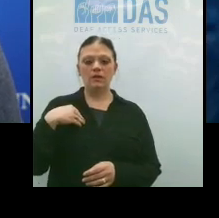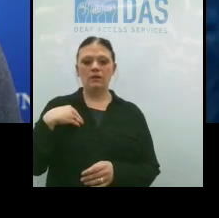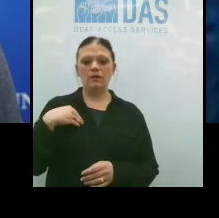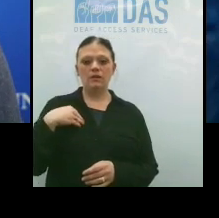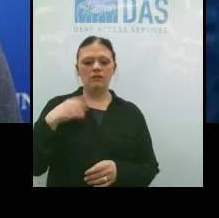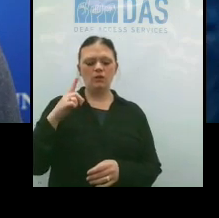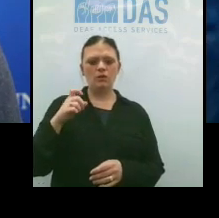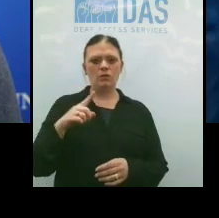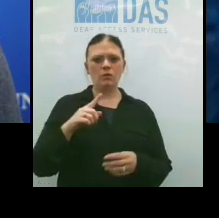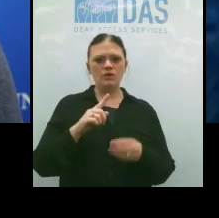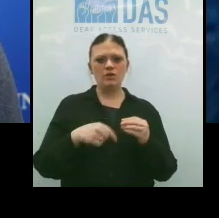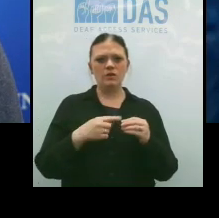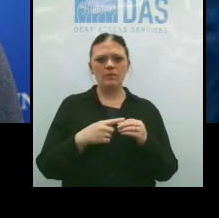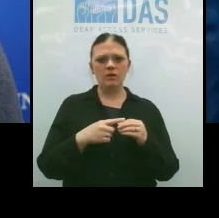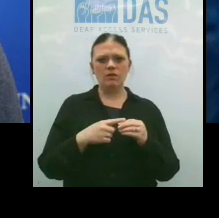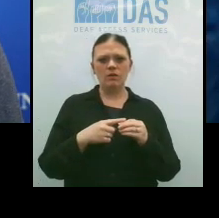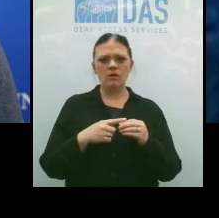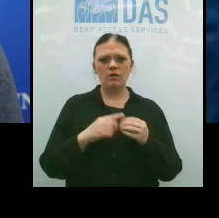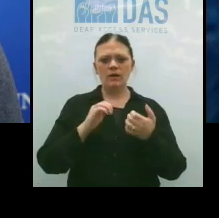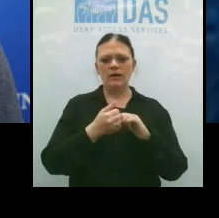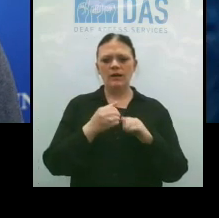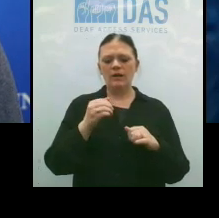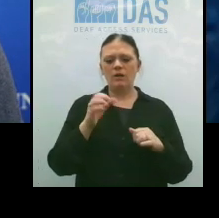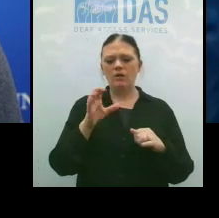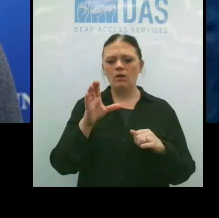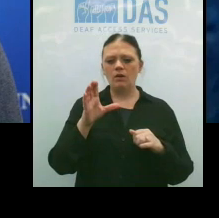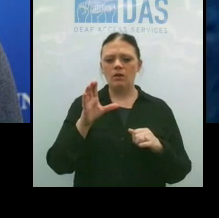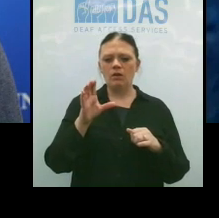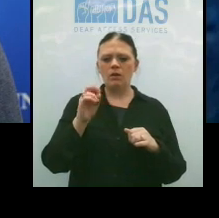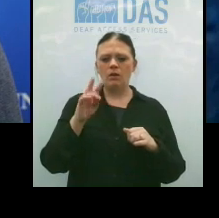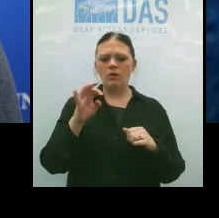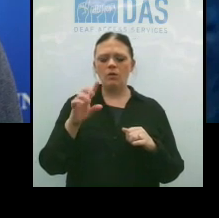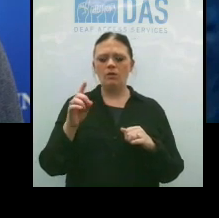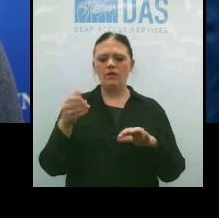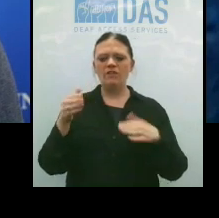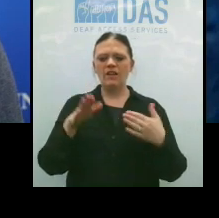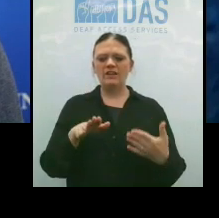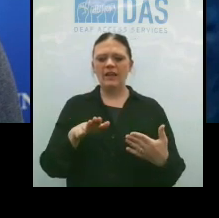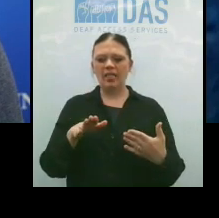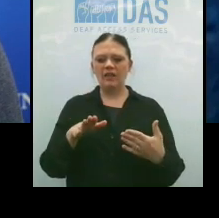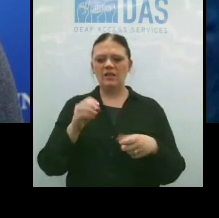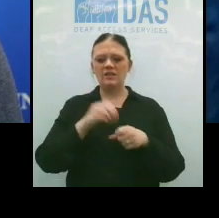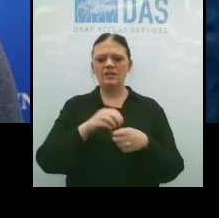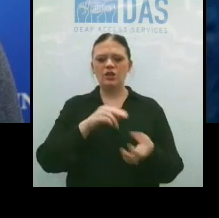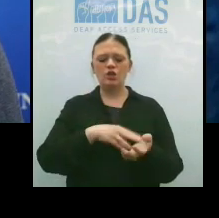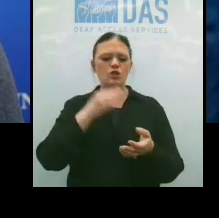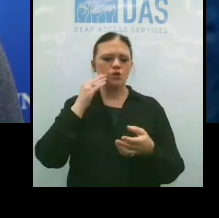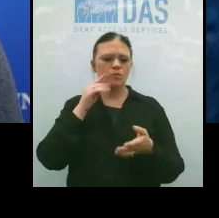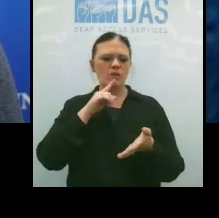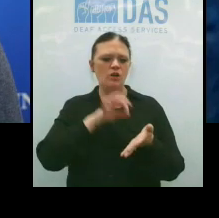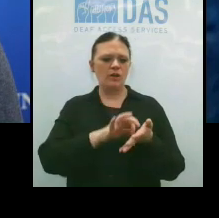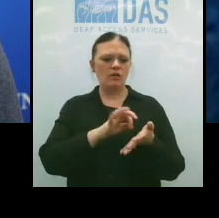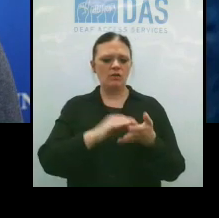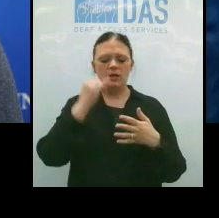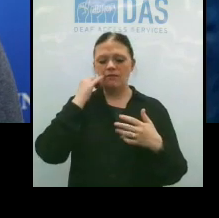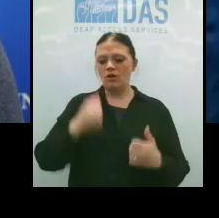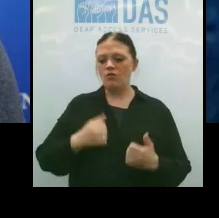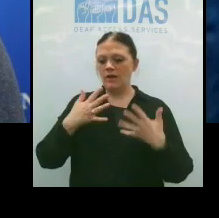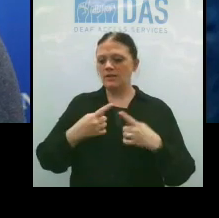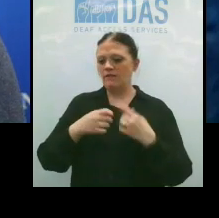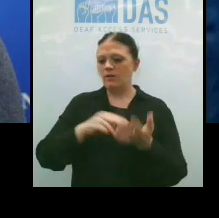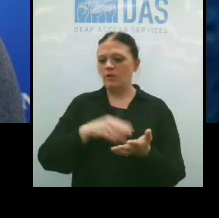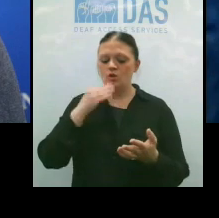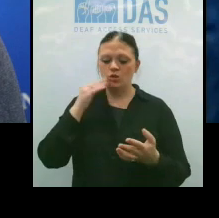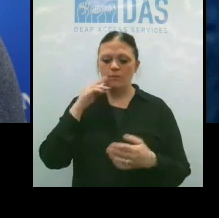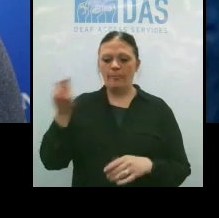question about how COVID fatalities, in regards to nursing homes, are counted. If a resident from a nursing home